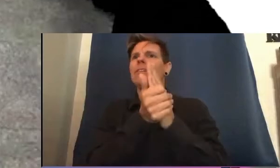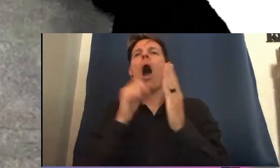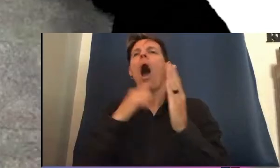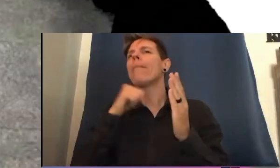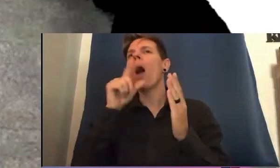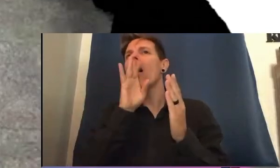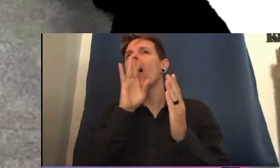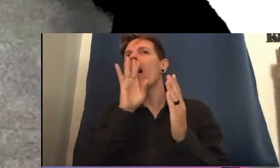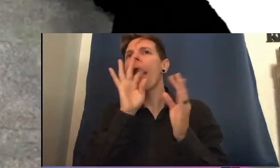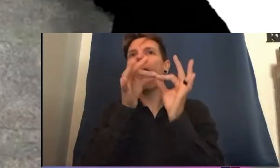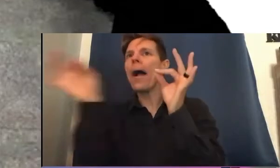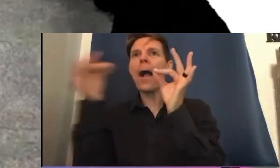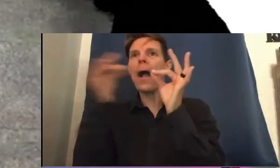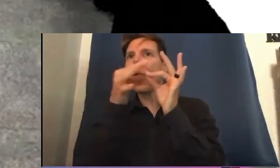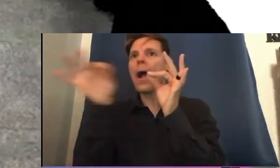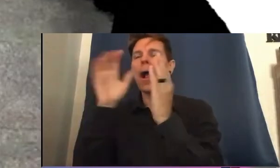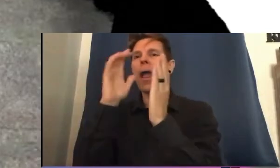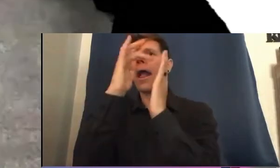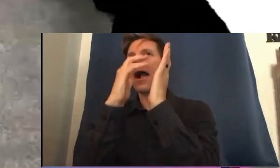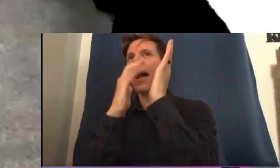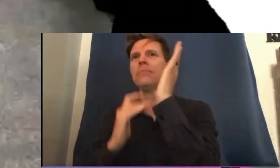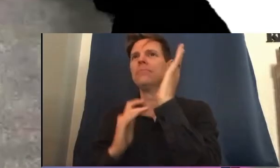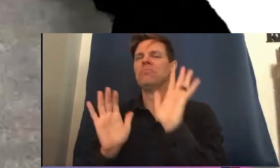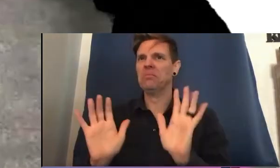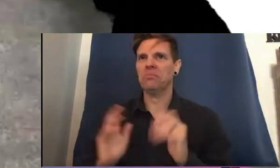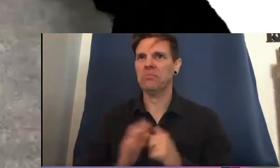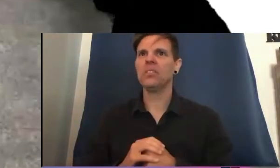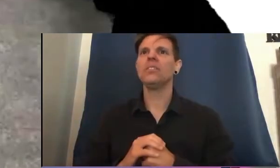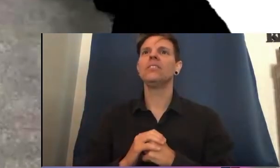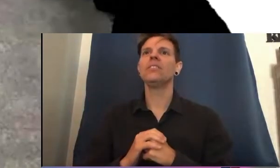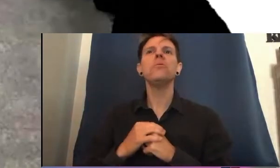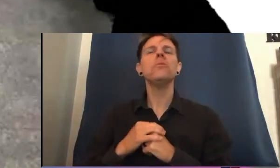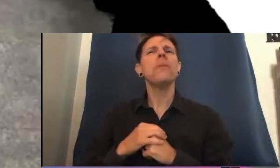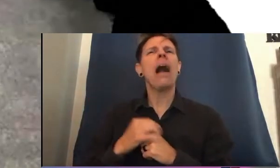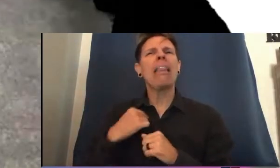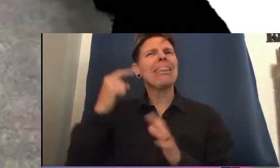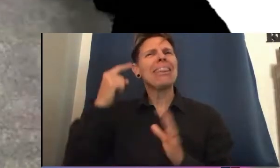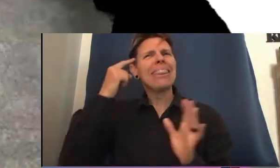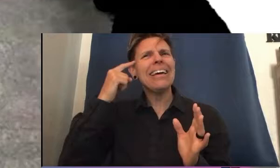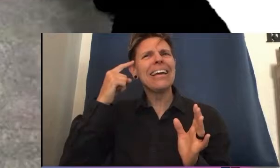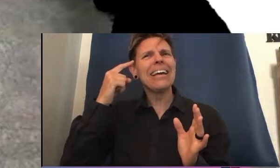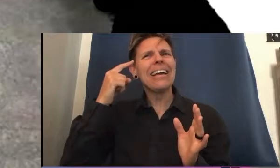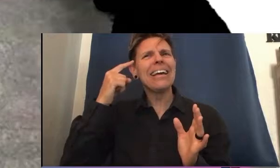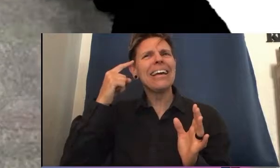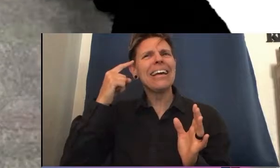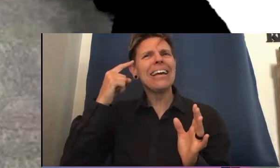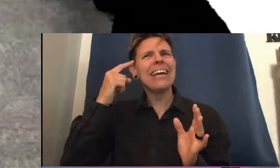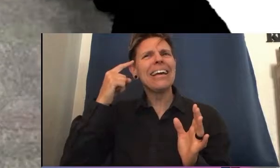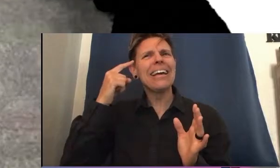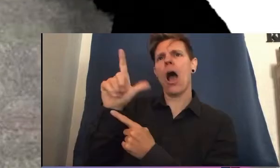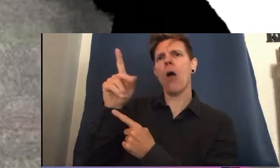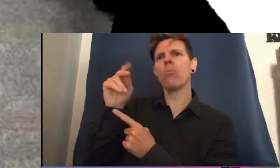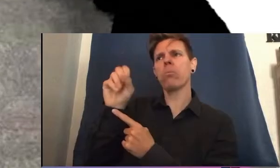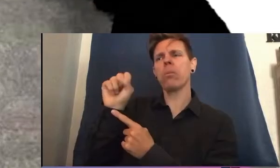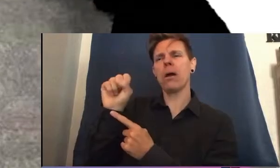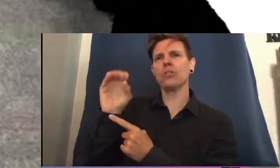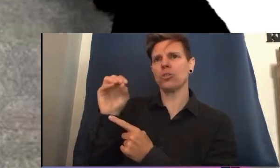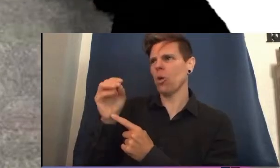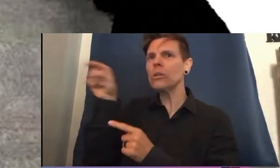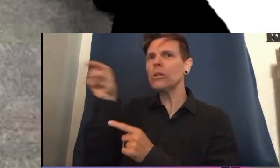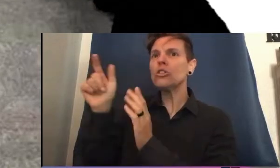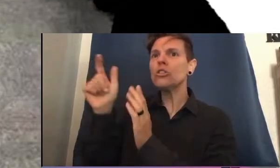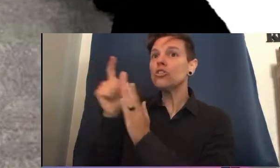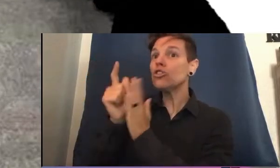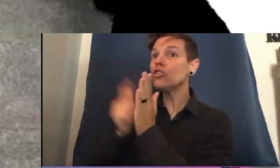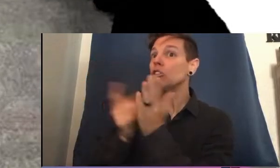today. But I think one of our El Paso County attorneys, Mary Ritchie, is here, who could maybe tee it up for us. Sure, Please. thank you,